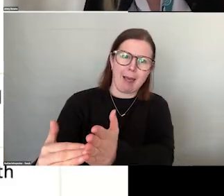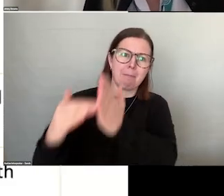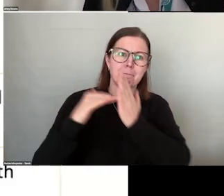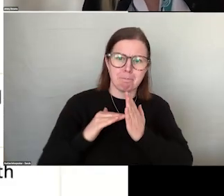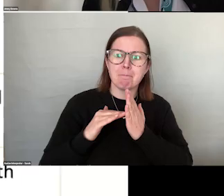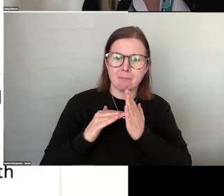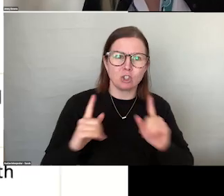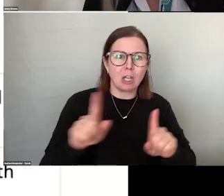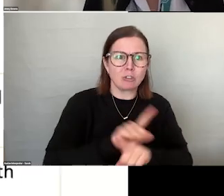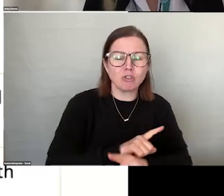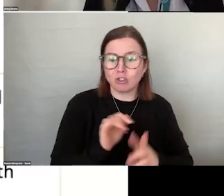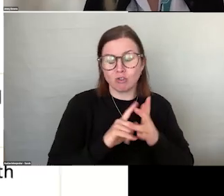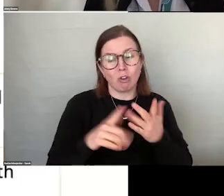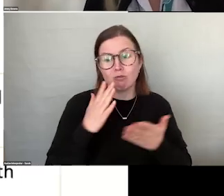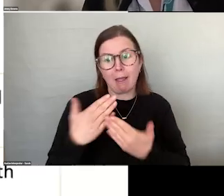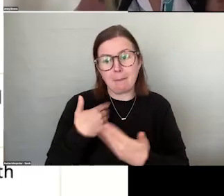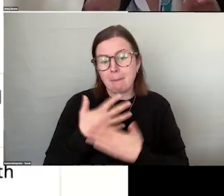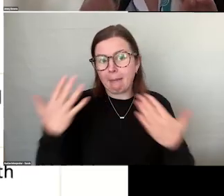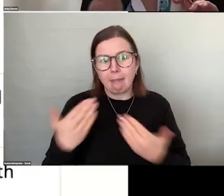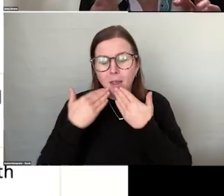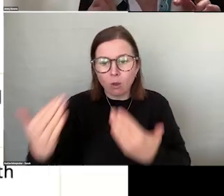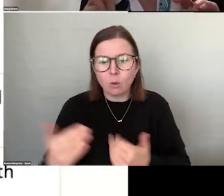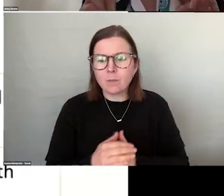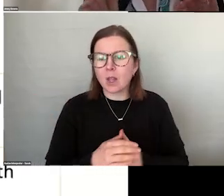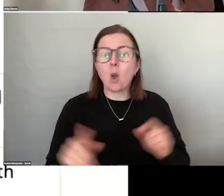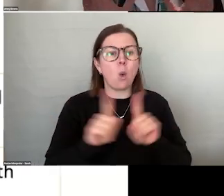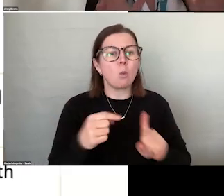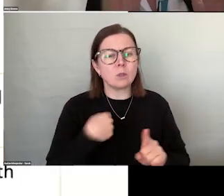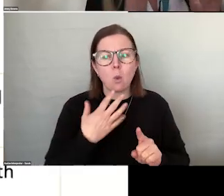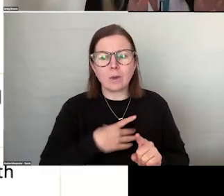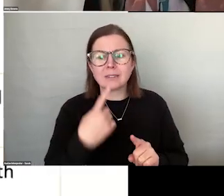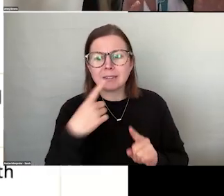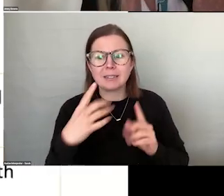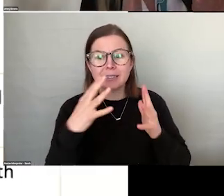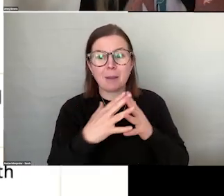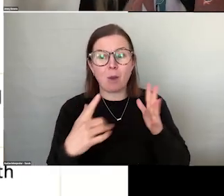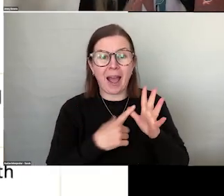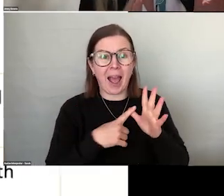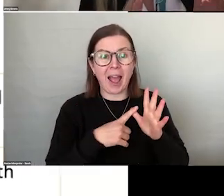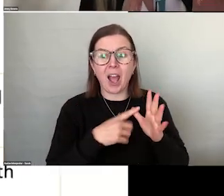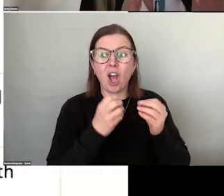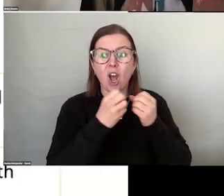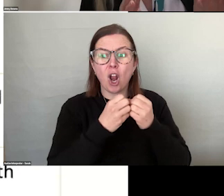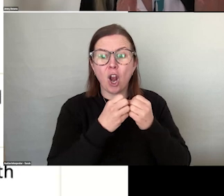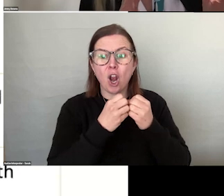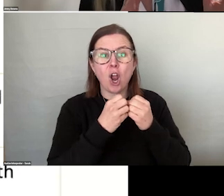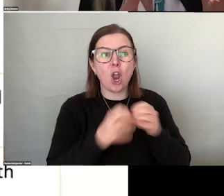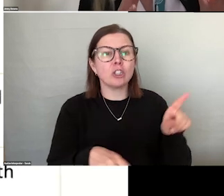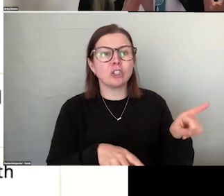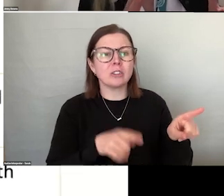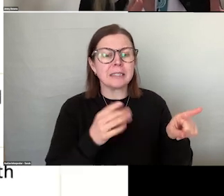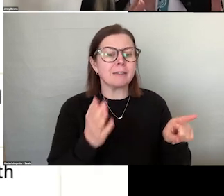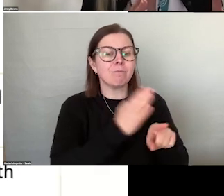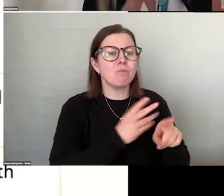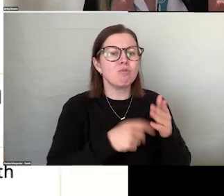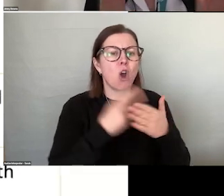can change. So thank you very, very much. And I will say one thing is that WA lost that earlier program